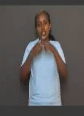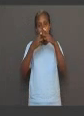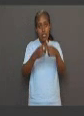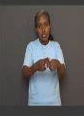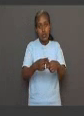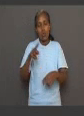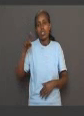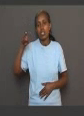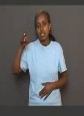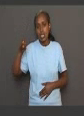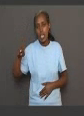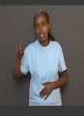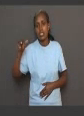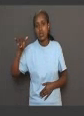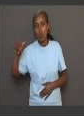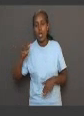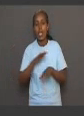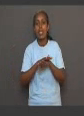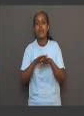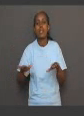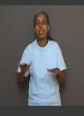the xy plane.